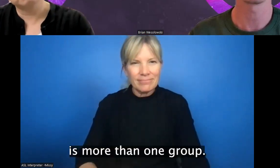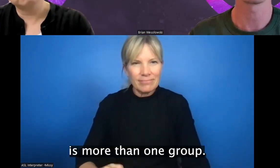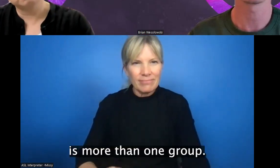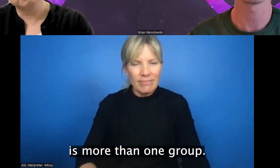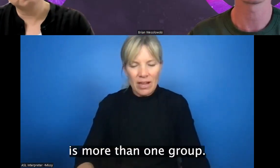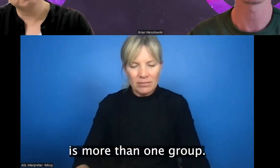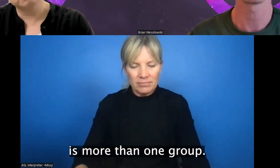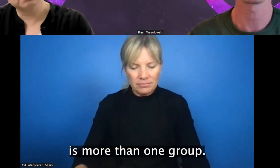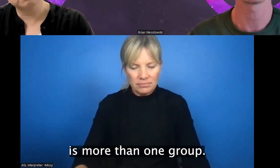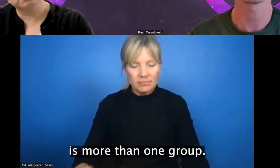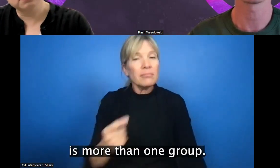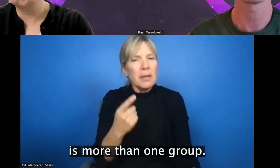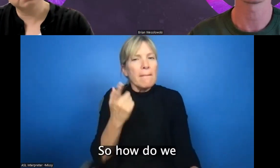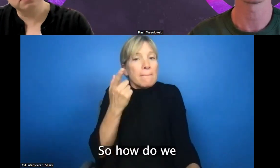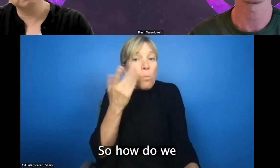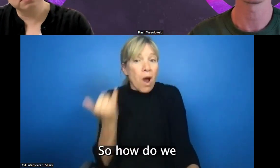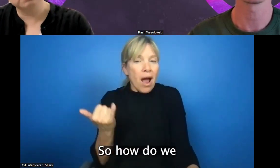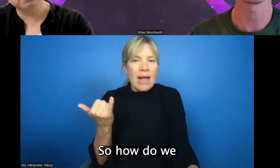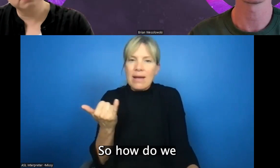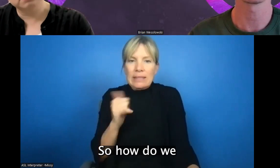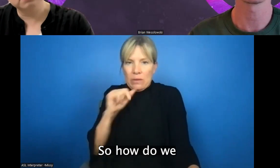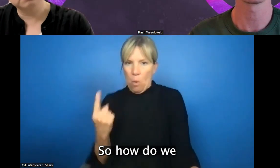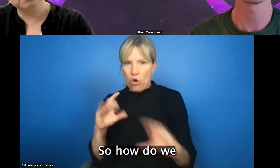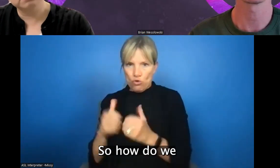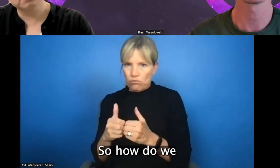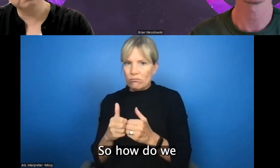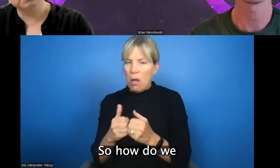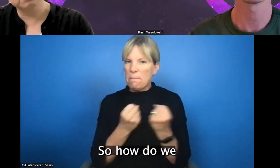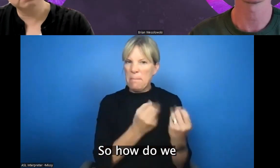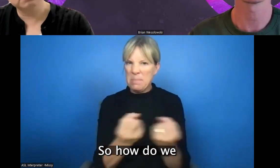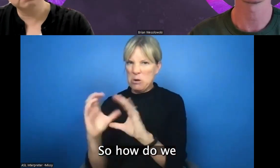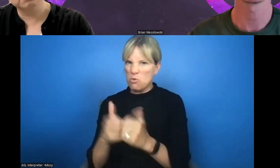It's more than one group. So how do we